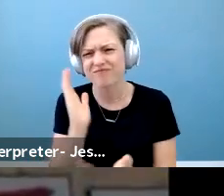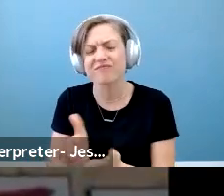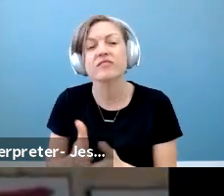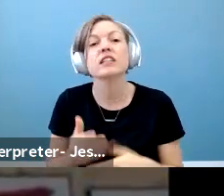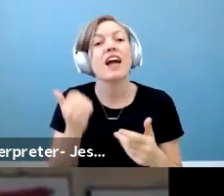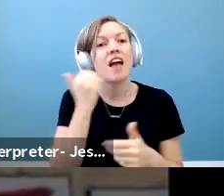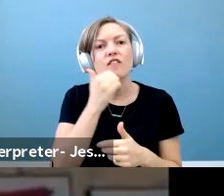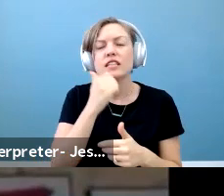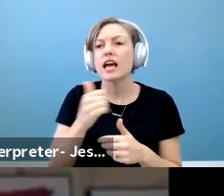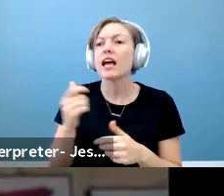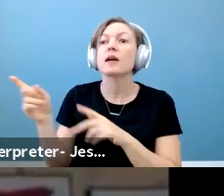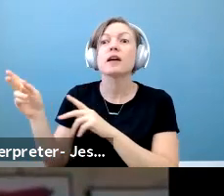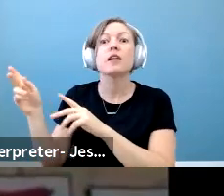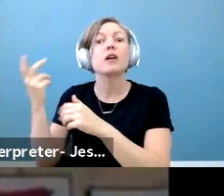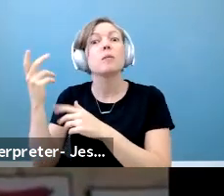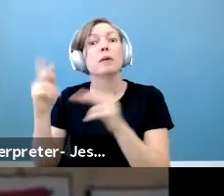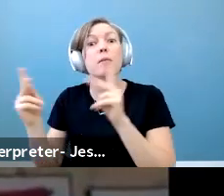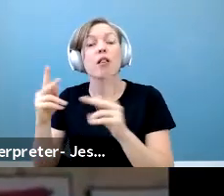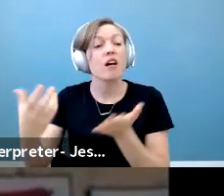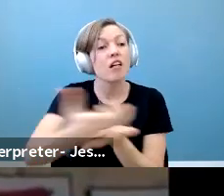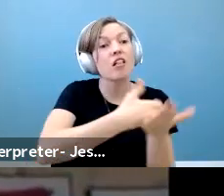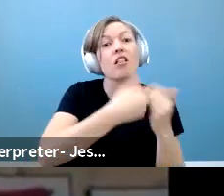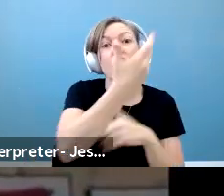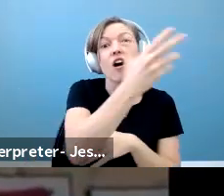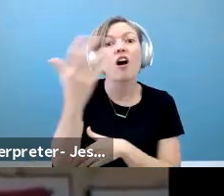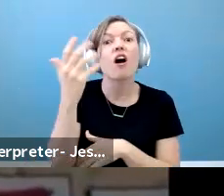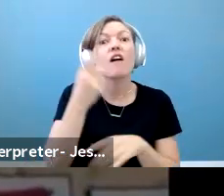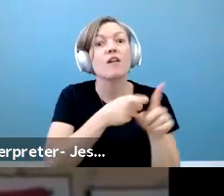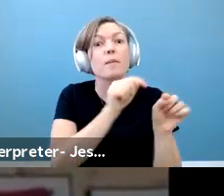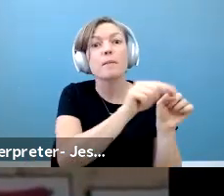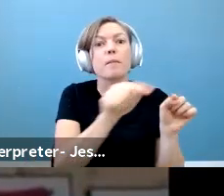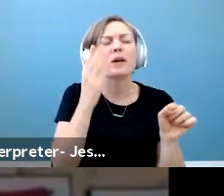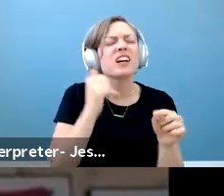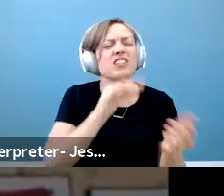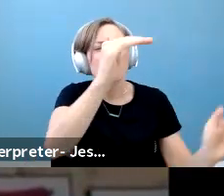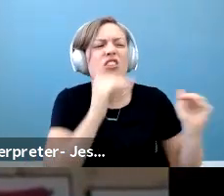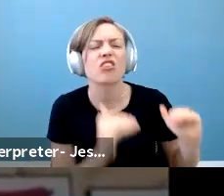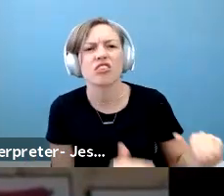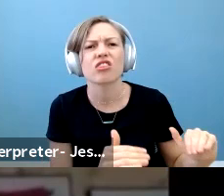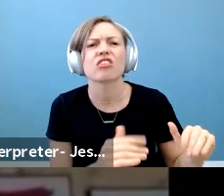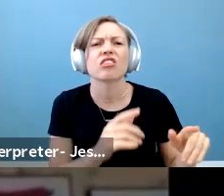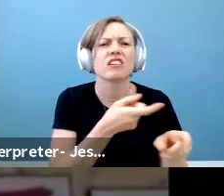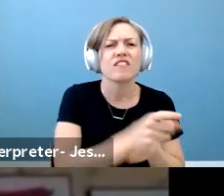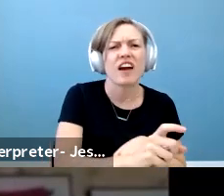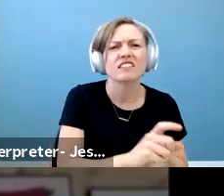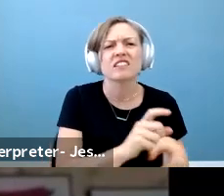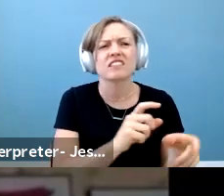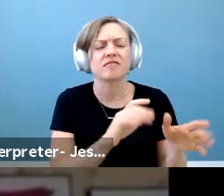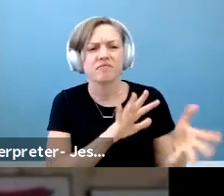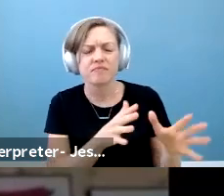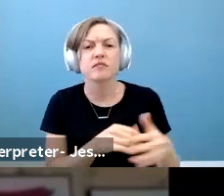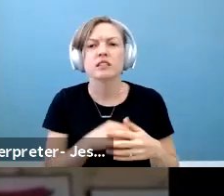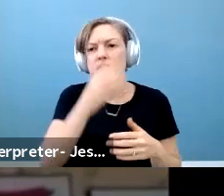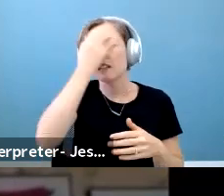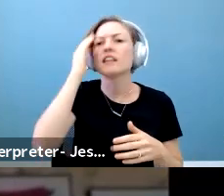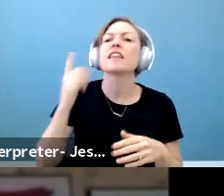from wetlands because they are considered, quote, low grade, defective, or degraded, unquote. They are